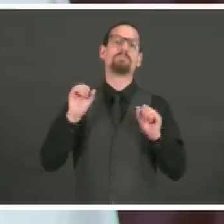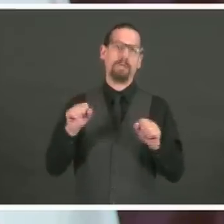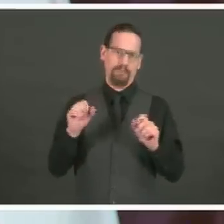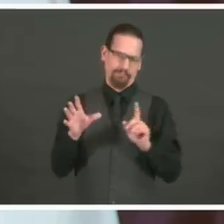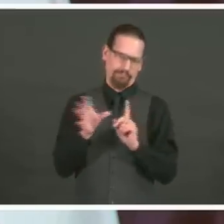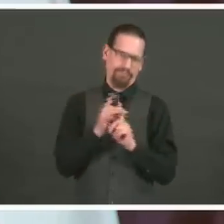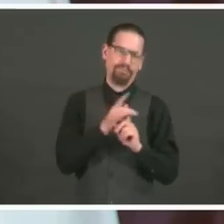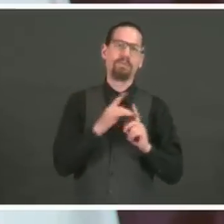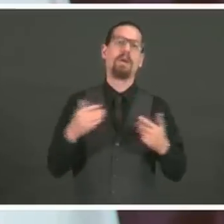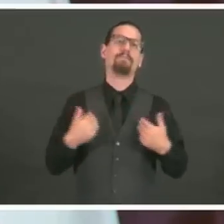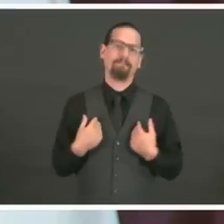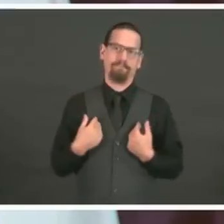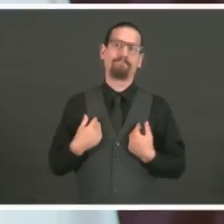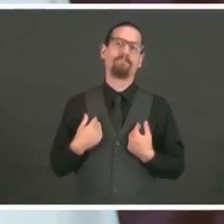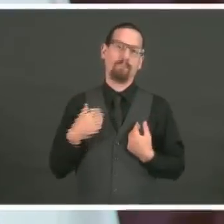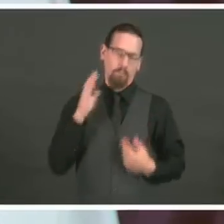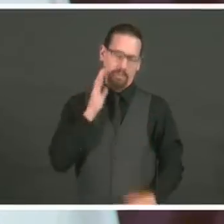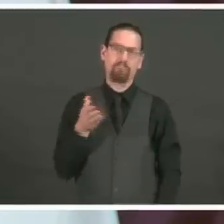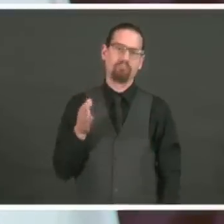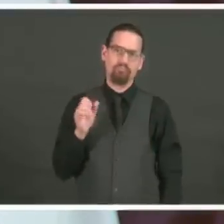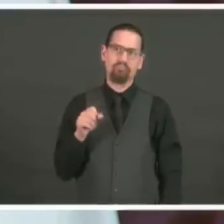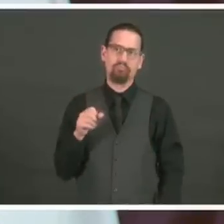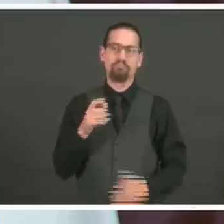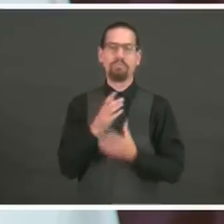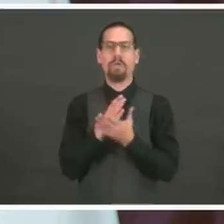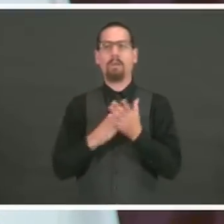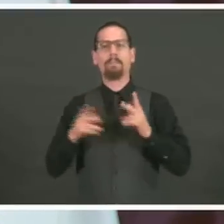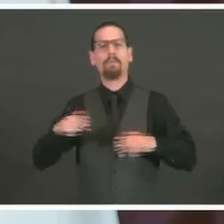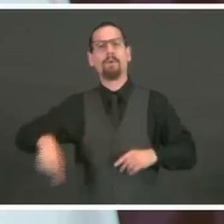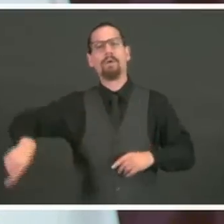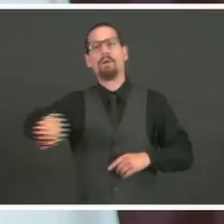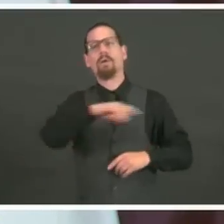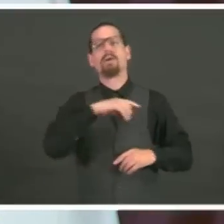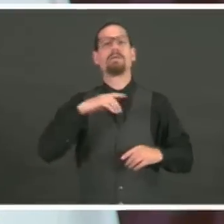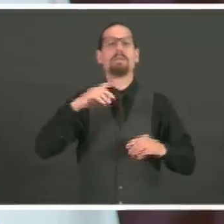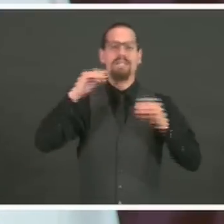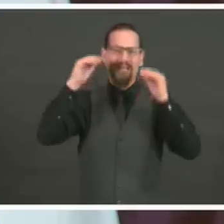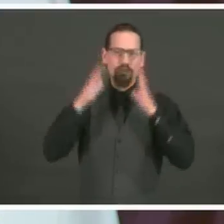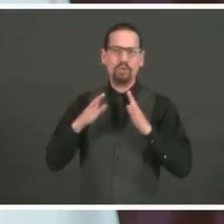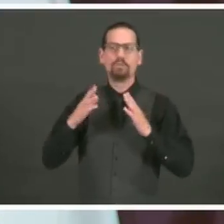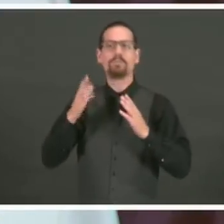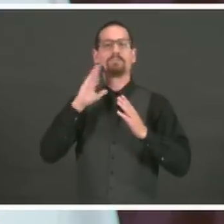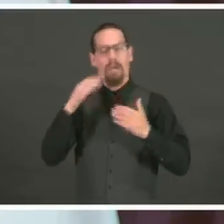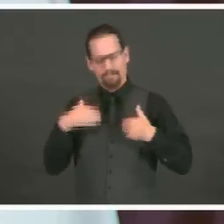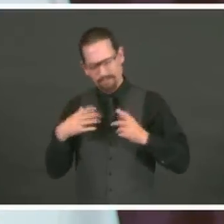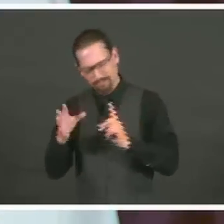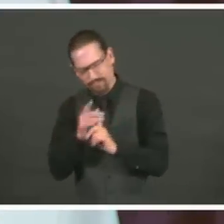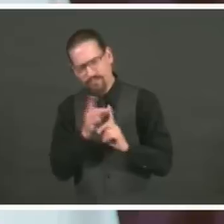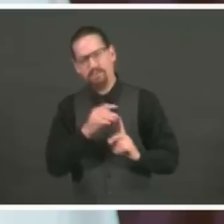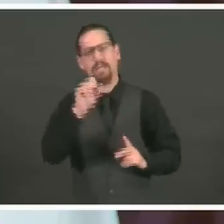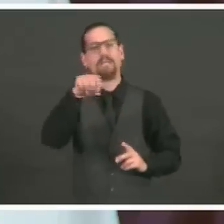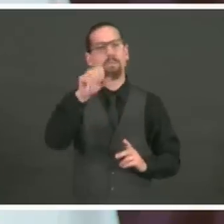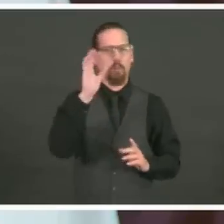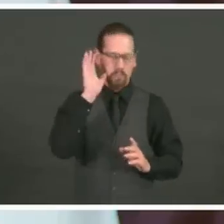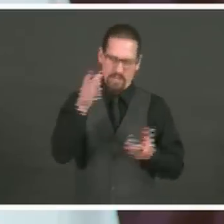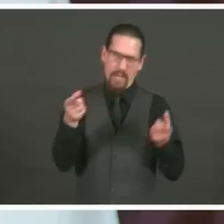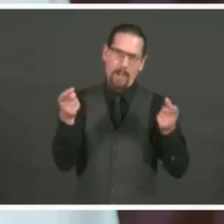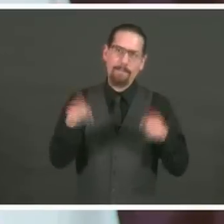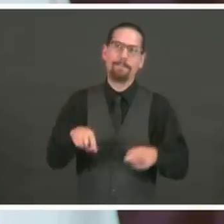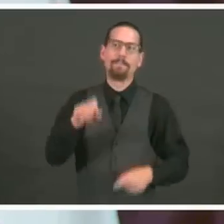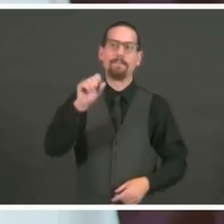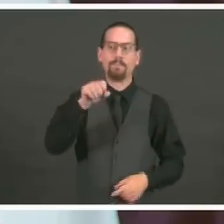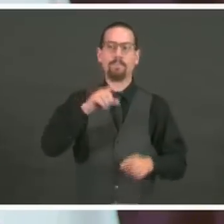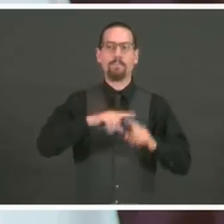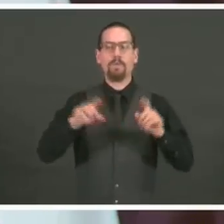in the building that will test positive. And so after the schools reopen, we need to have